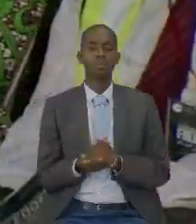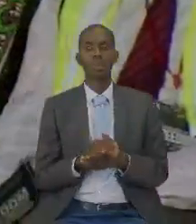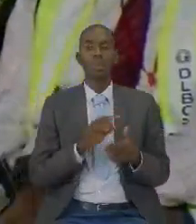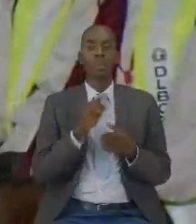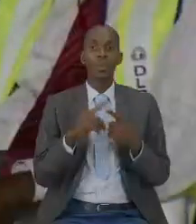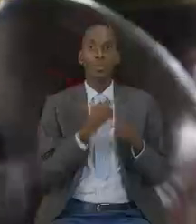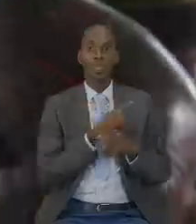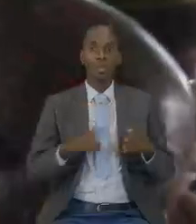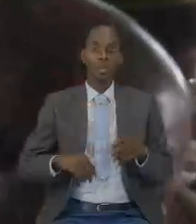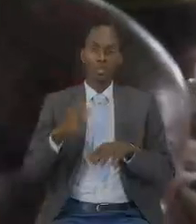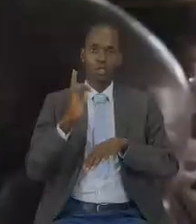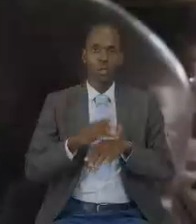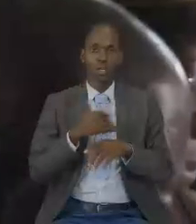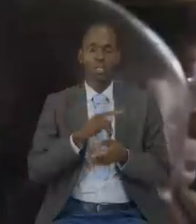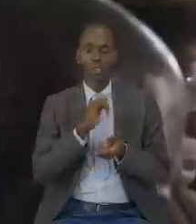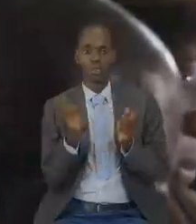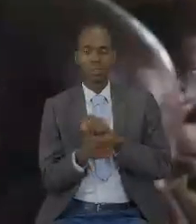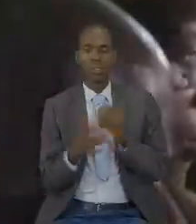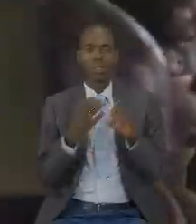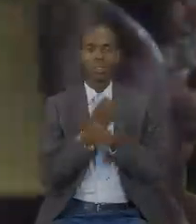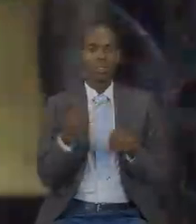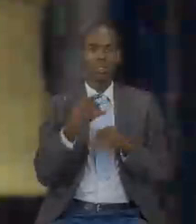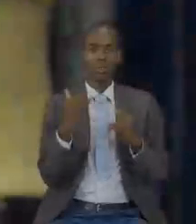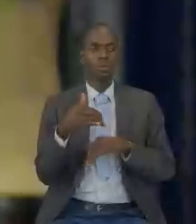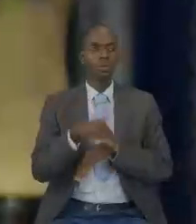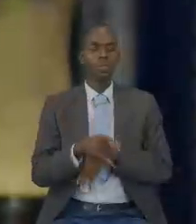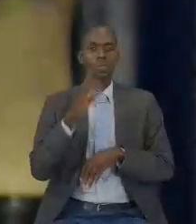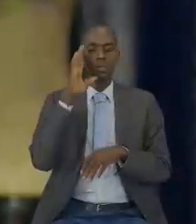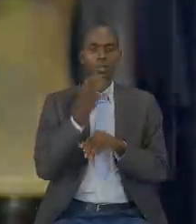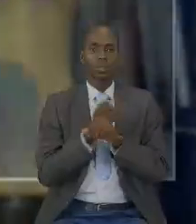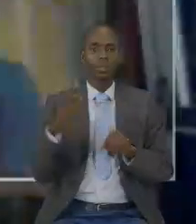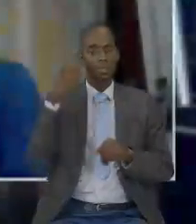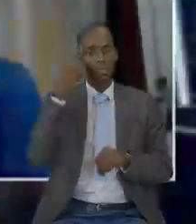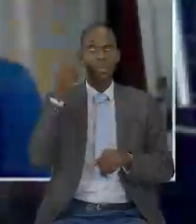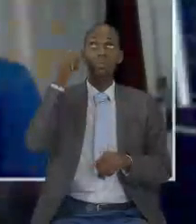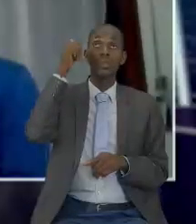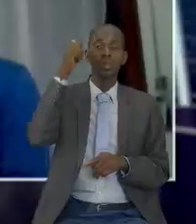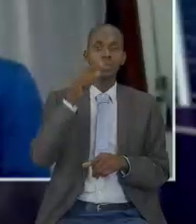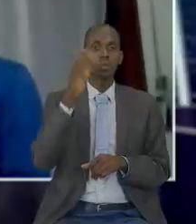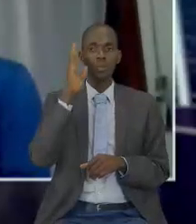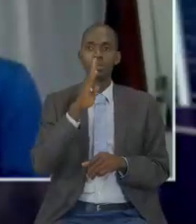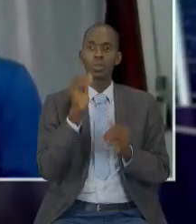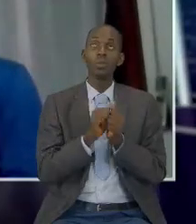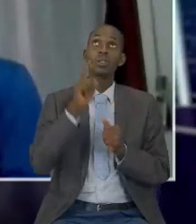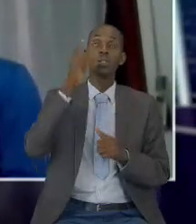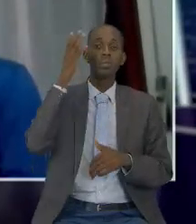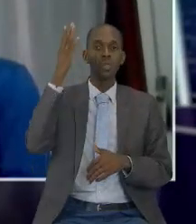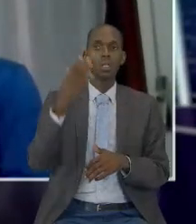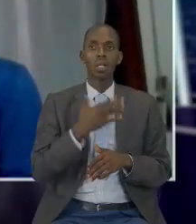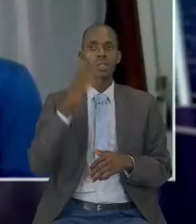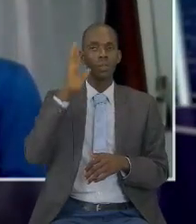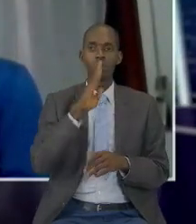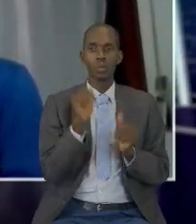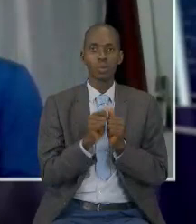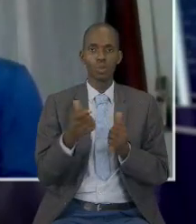and transforms and saves you tonight, he'll save you for himself. You'll be with him here, he'll be with you here,